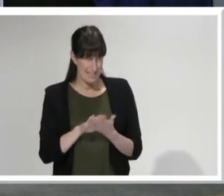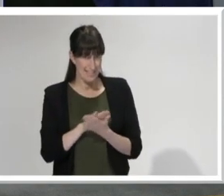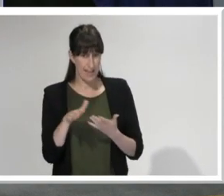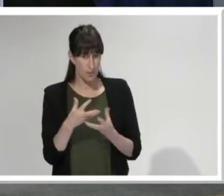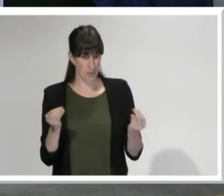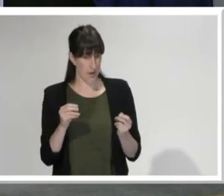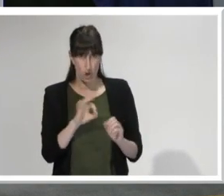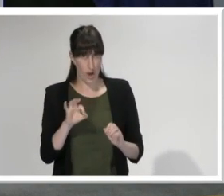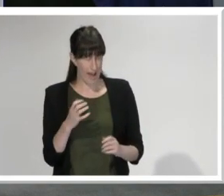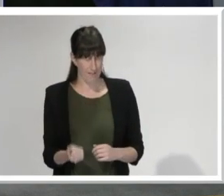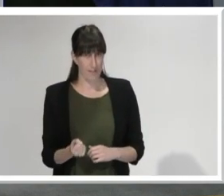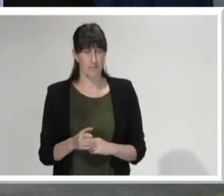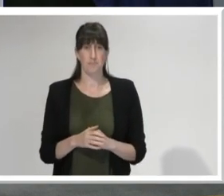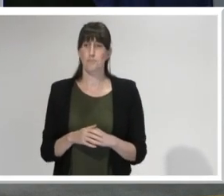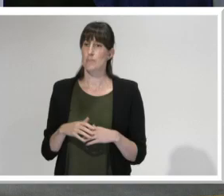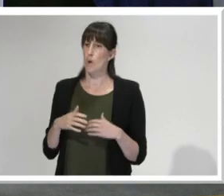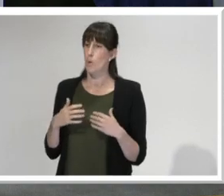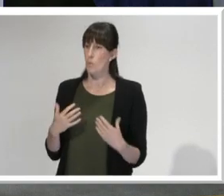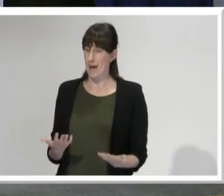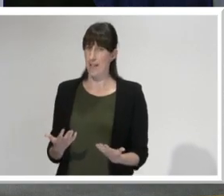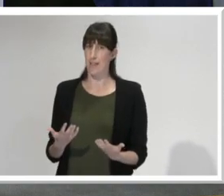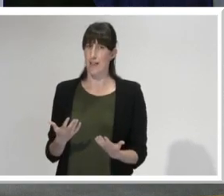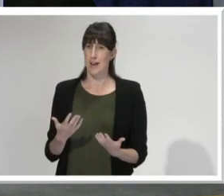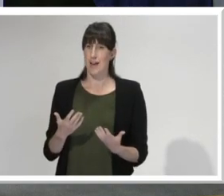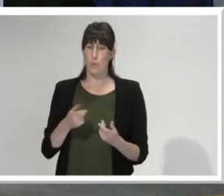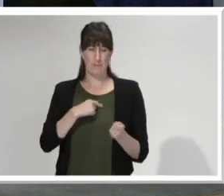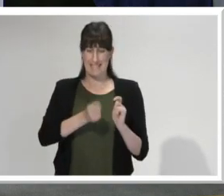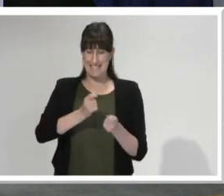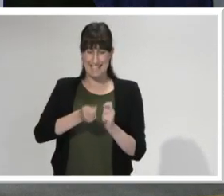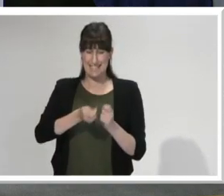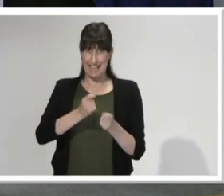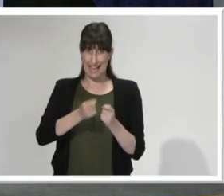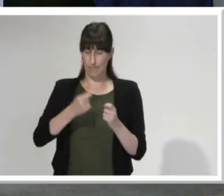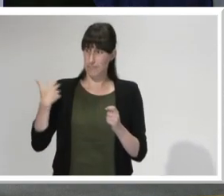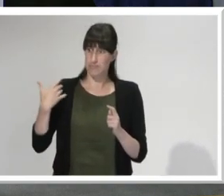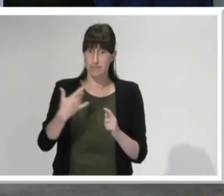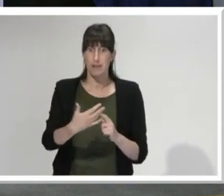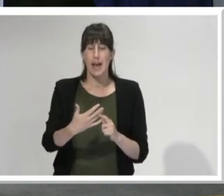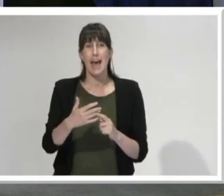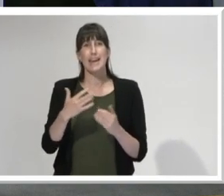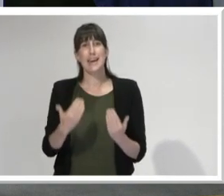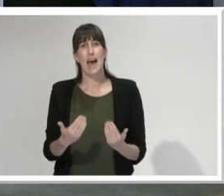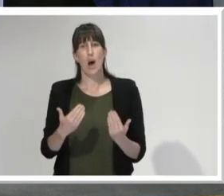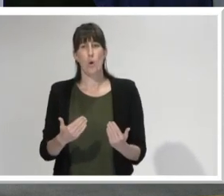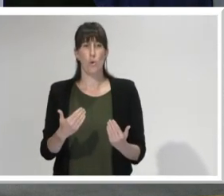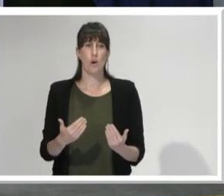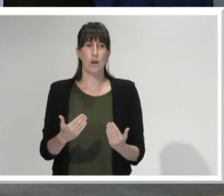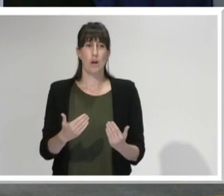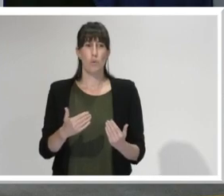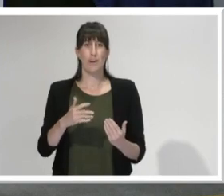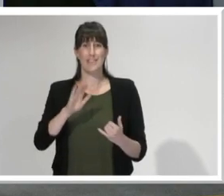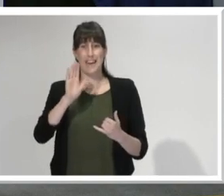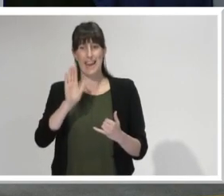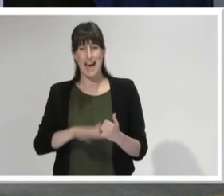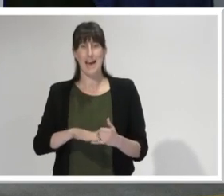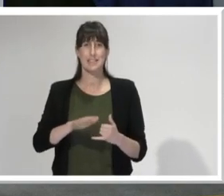testing. And what you've heard Dr. Bloomfield talk about today is in the last period of time, we're now in our last cycle of transmission before